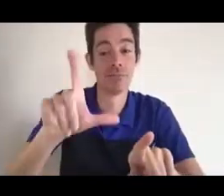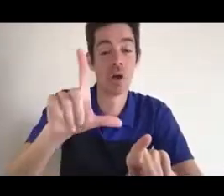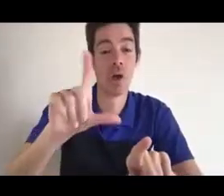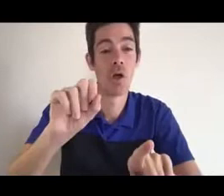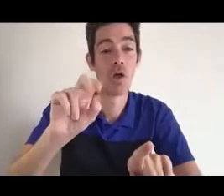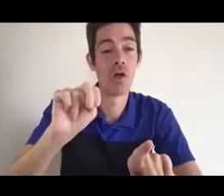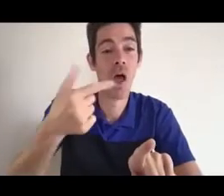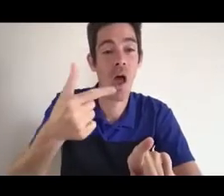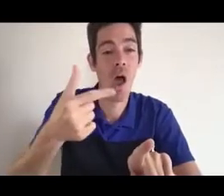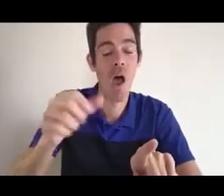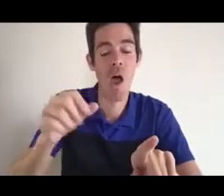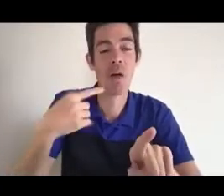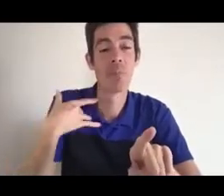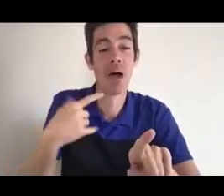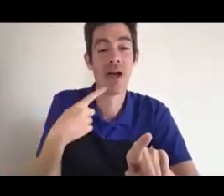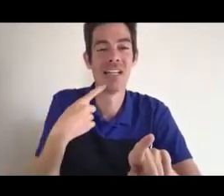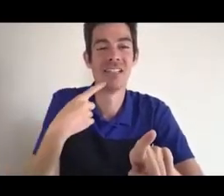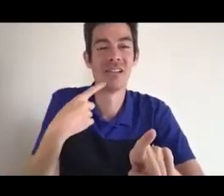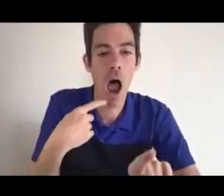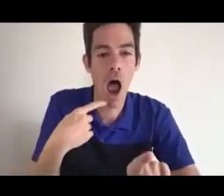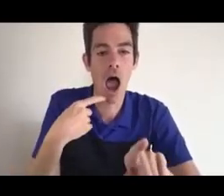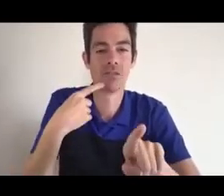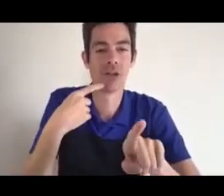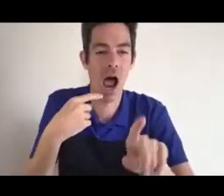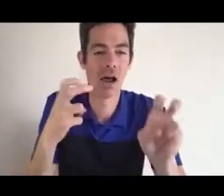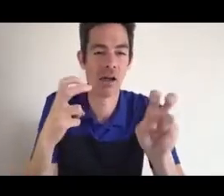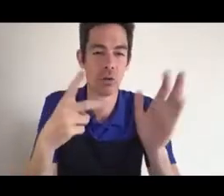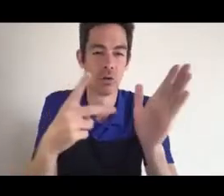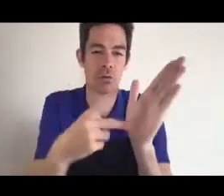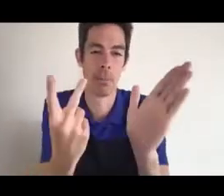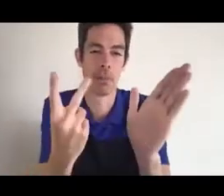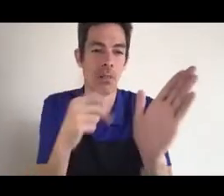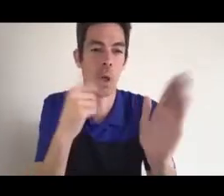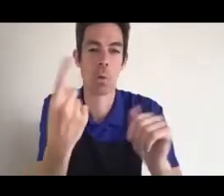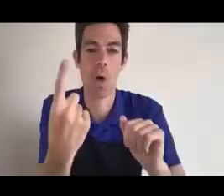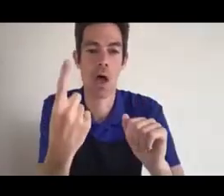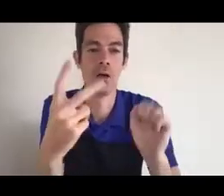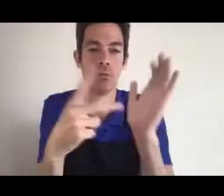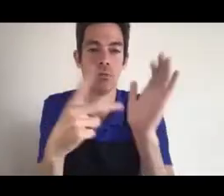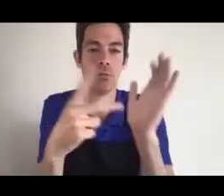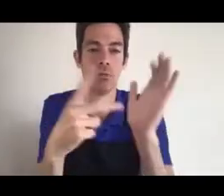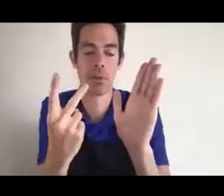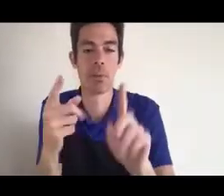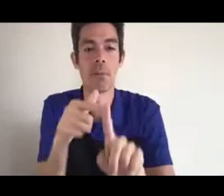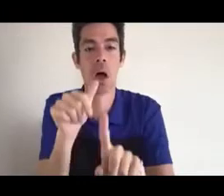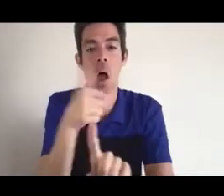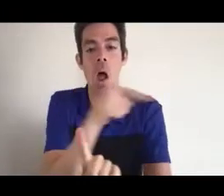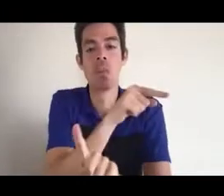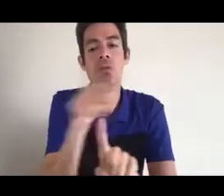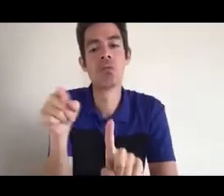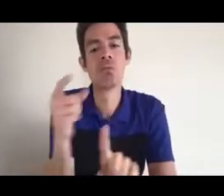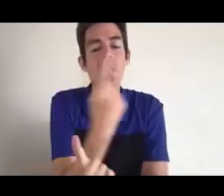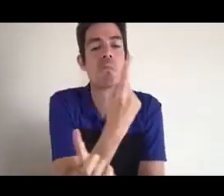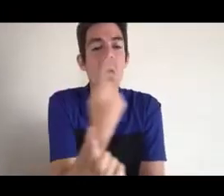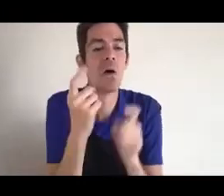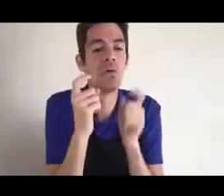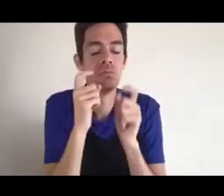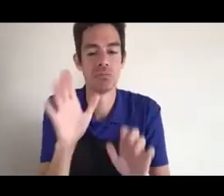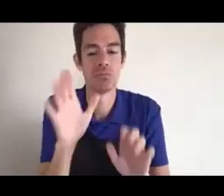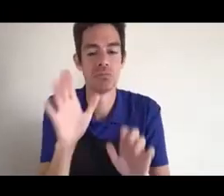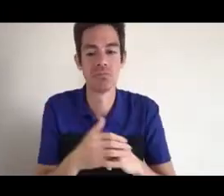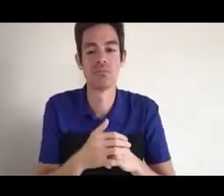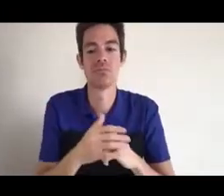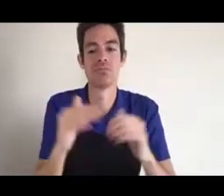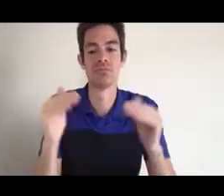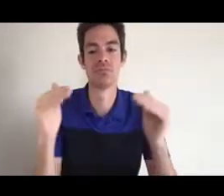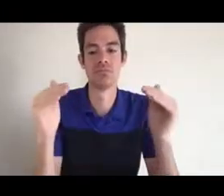long with sta. Okay, long is typically sta. You usually do it double. It's not just once, but the other ones